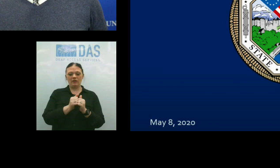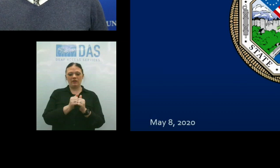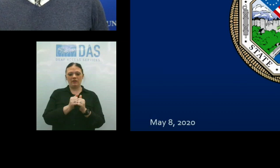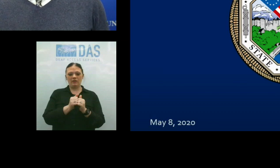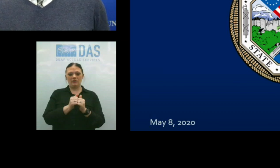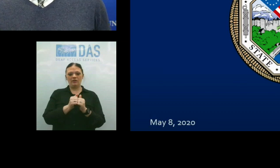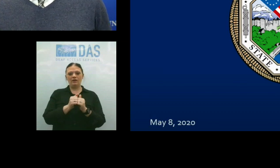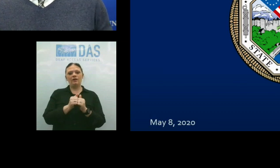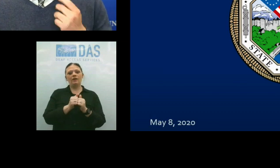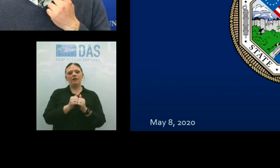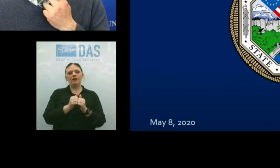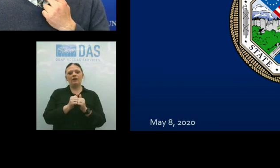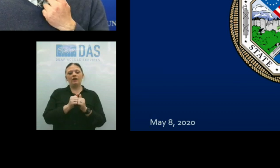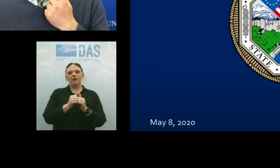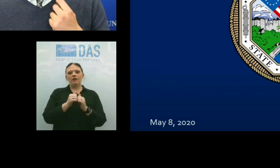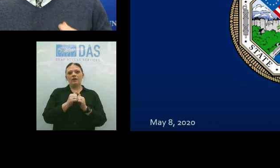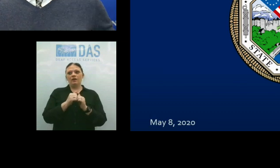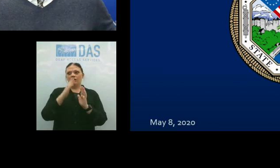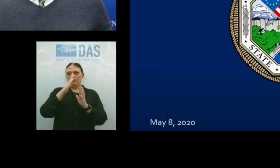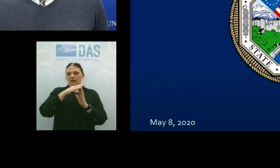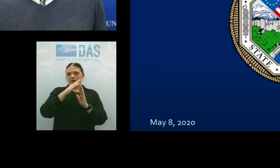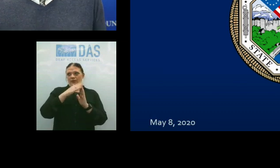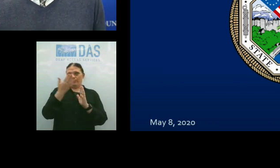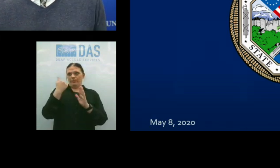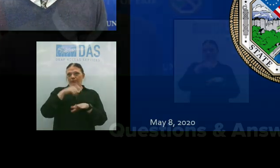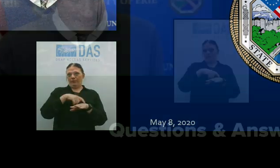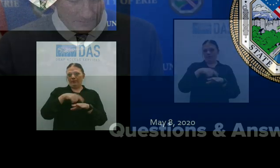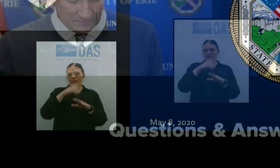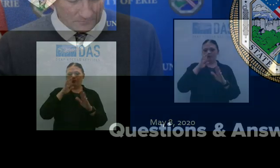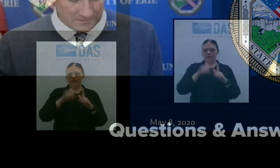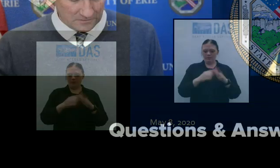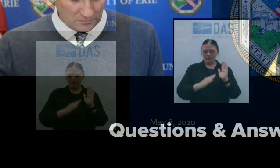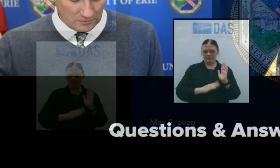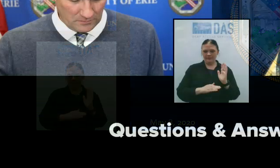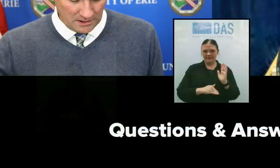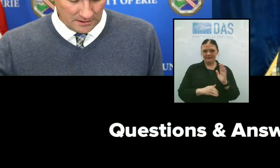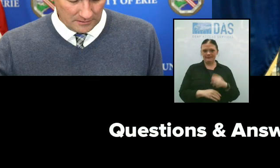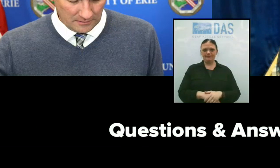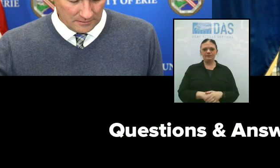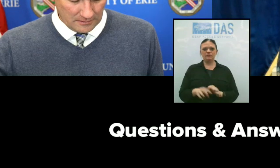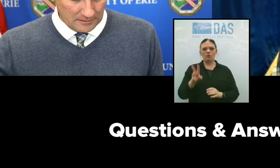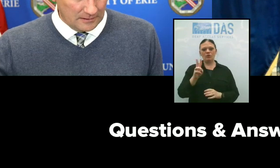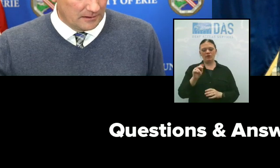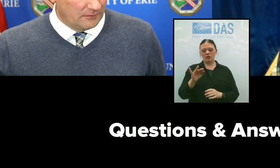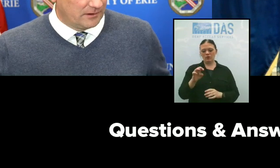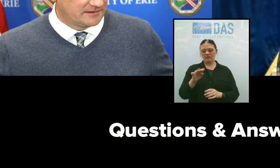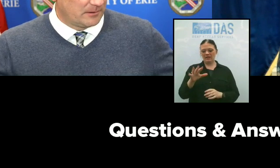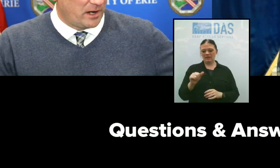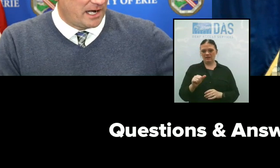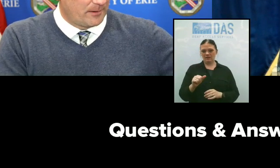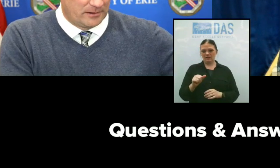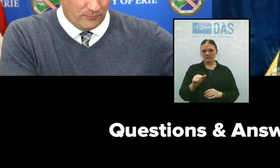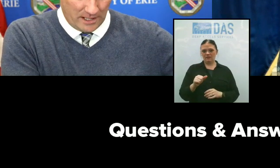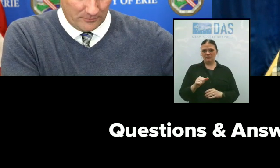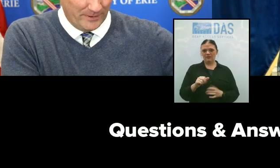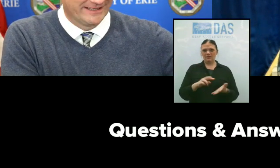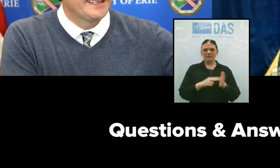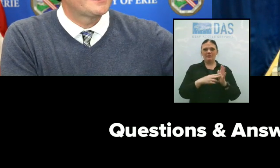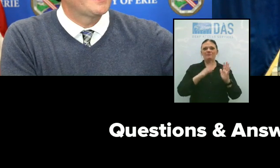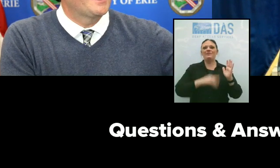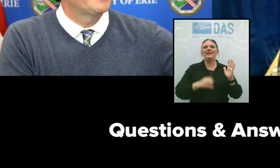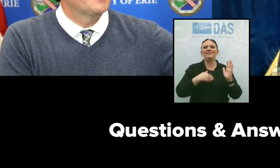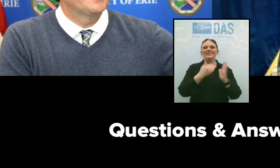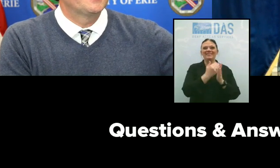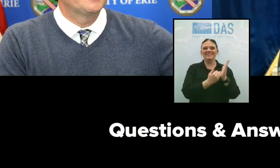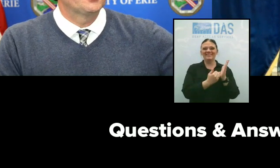we started at the top last time, so we'll start from the bottom. Is Western New York Media? When I say bottom, I mean bottom of my